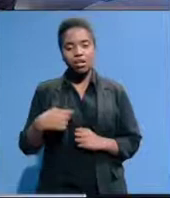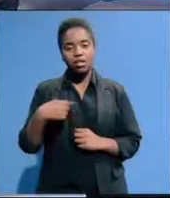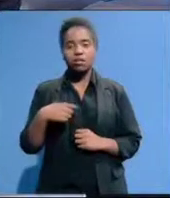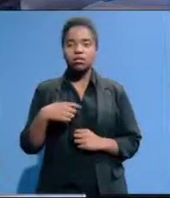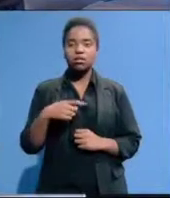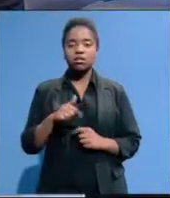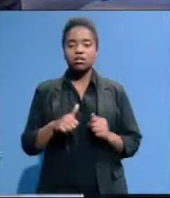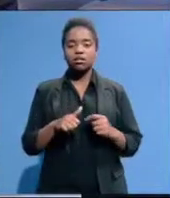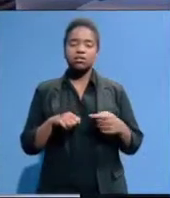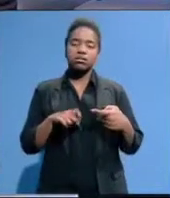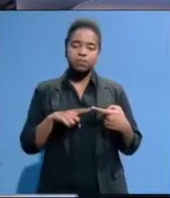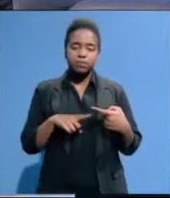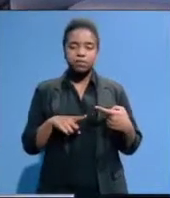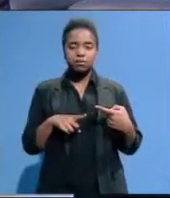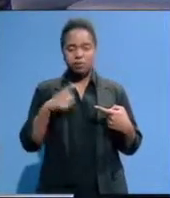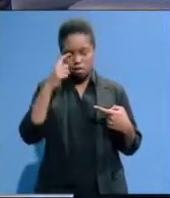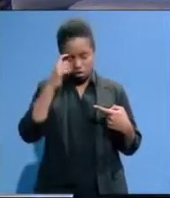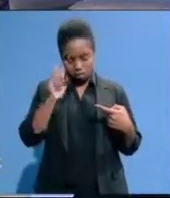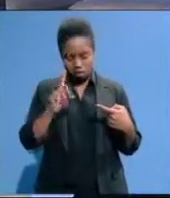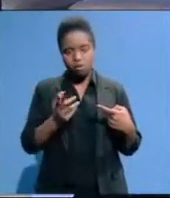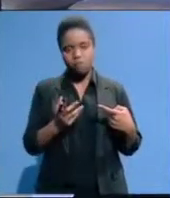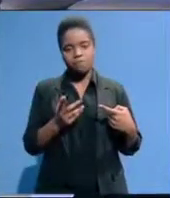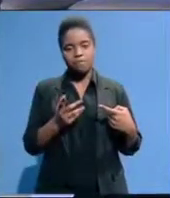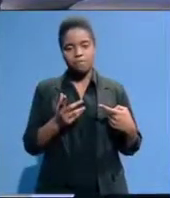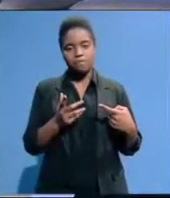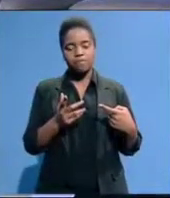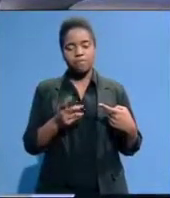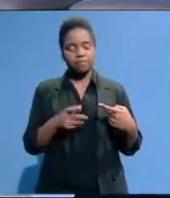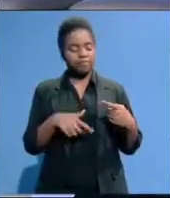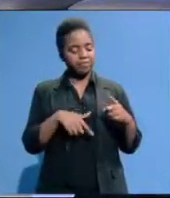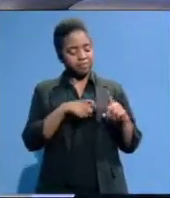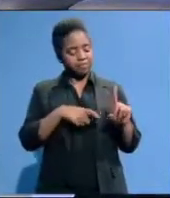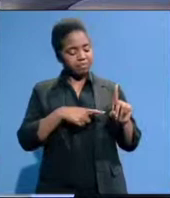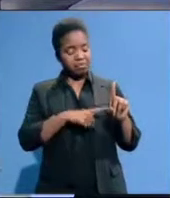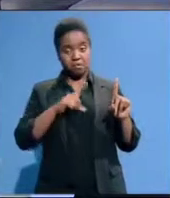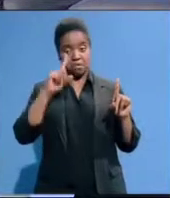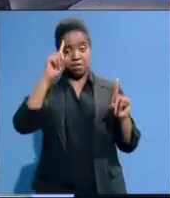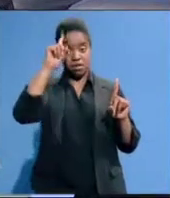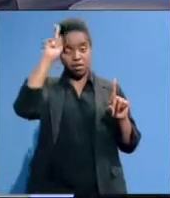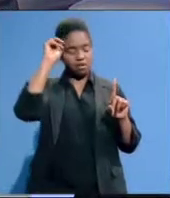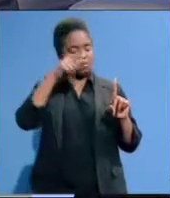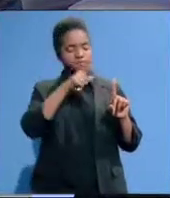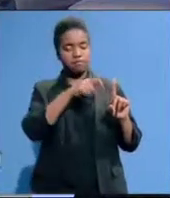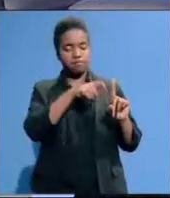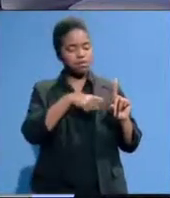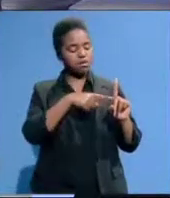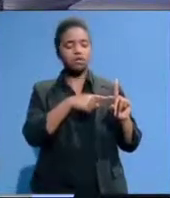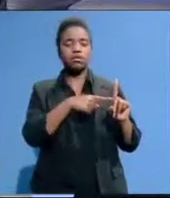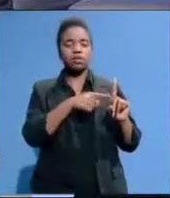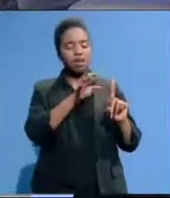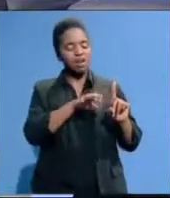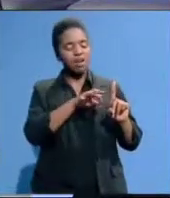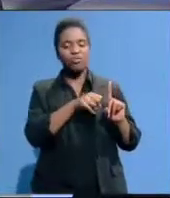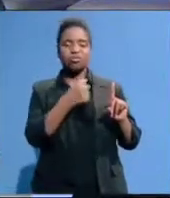firstly, you know, the combination of characteristics that you got in Madiba, and couple that with